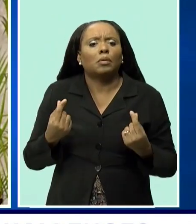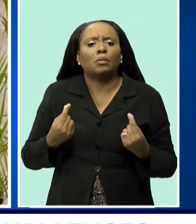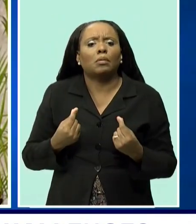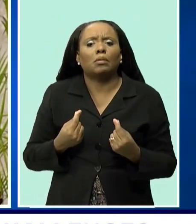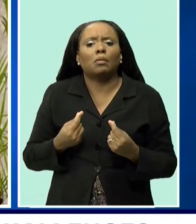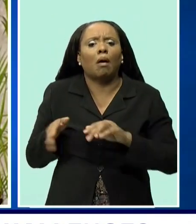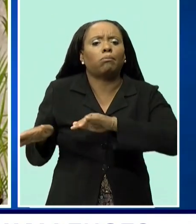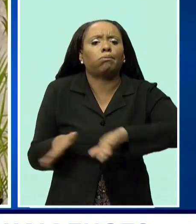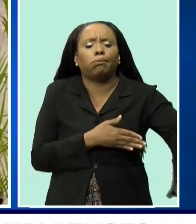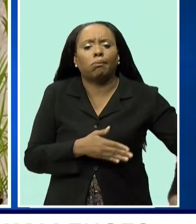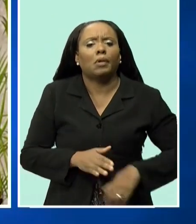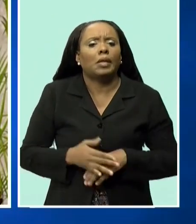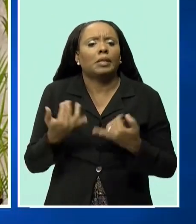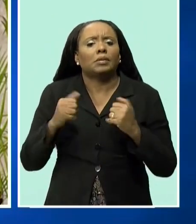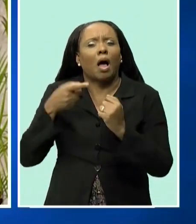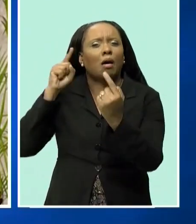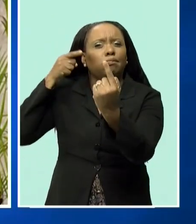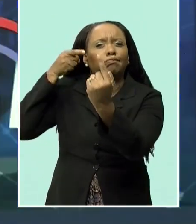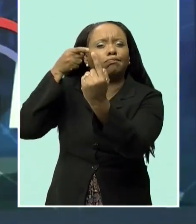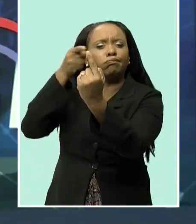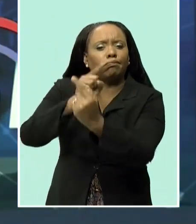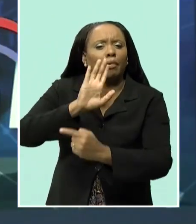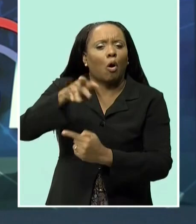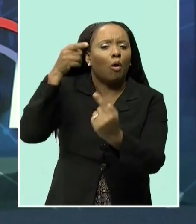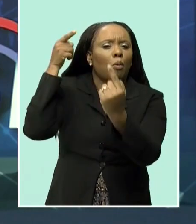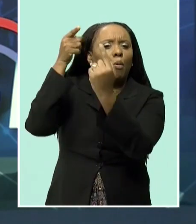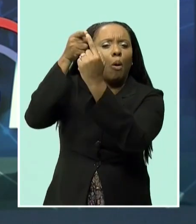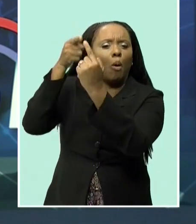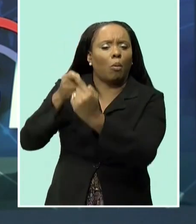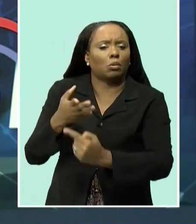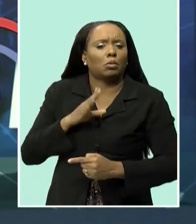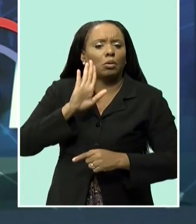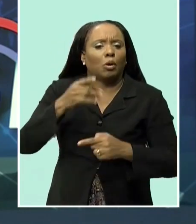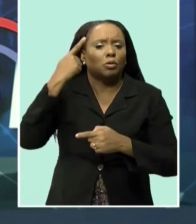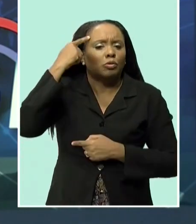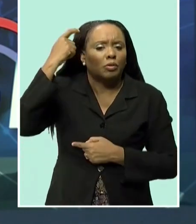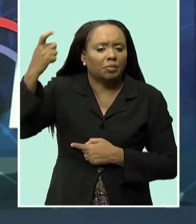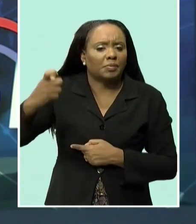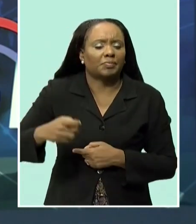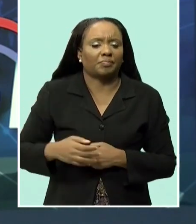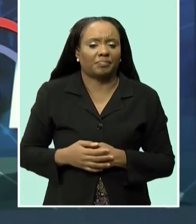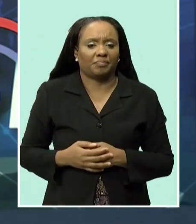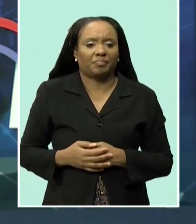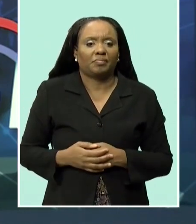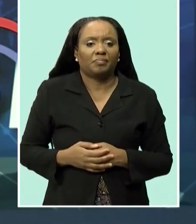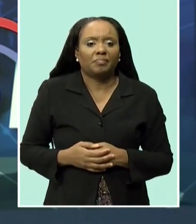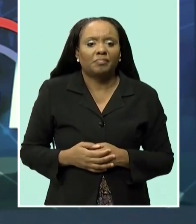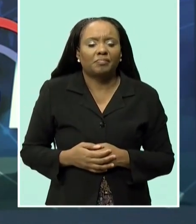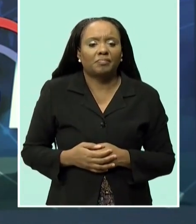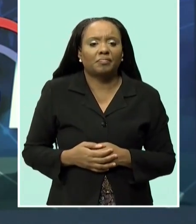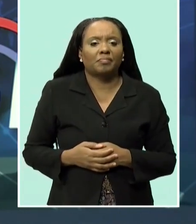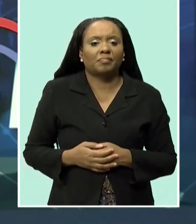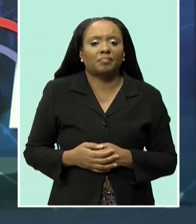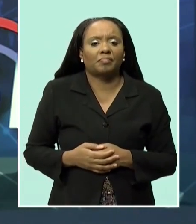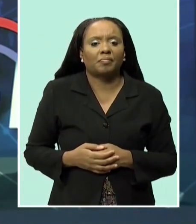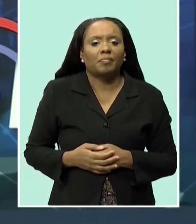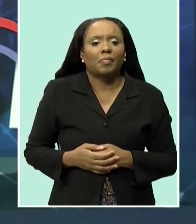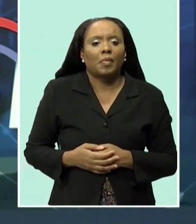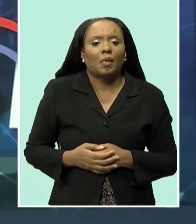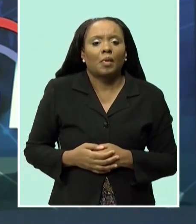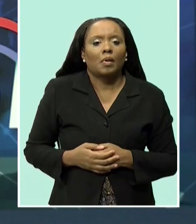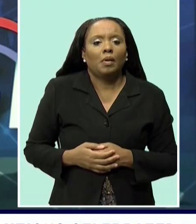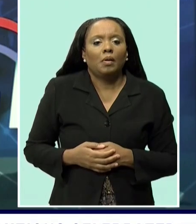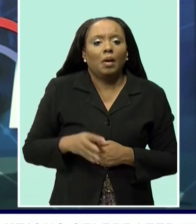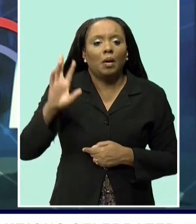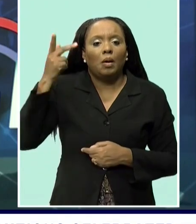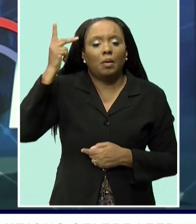your goals and your dreams. The life of the late lawyer, Pan-Africanist and politician Robert Bobby Clark was